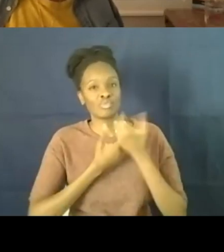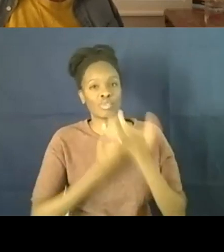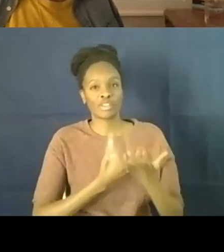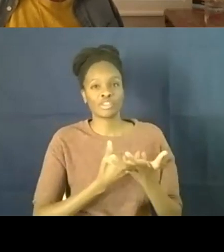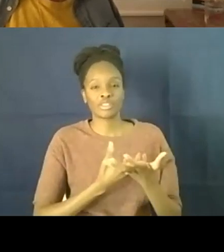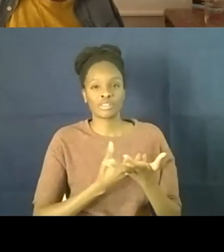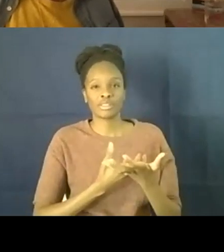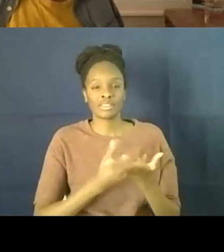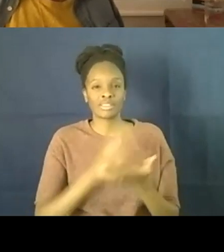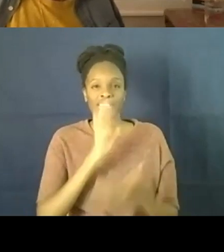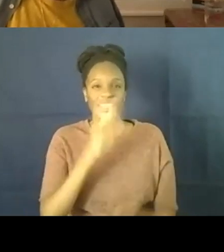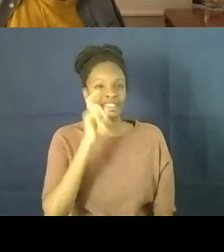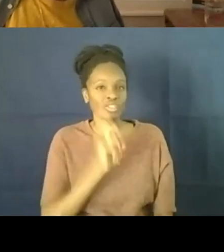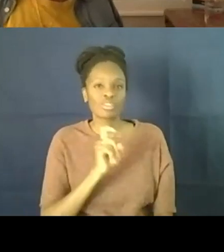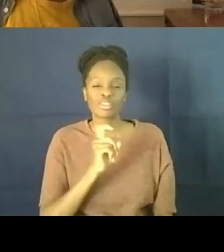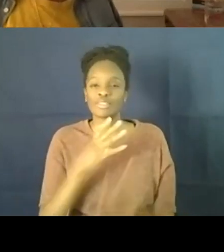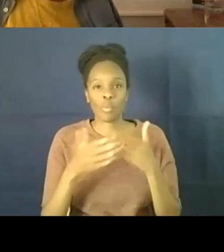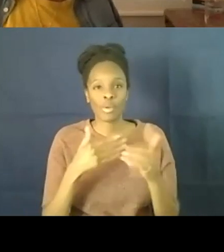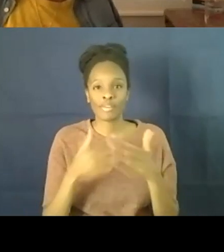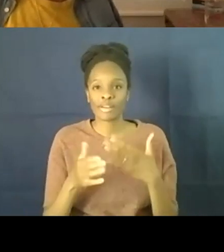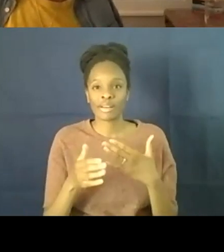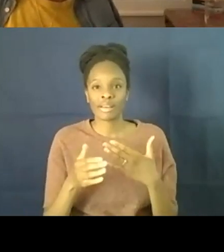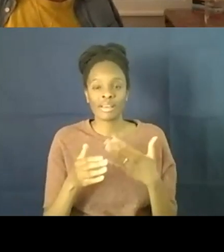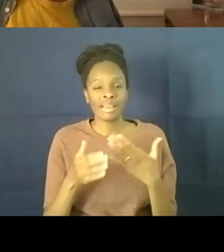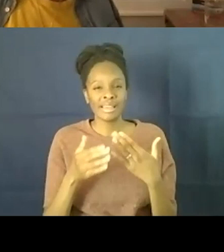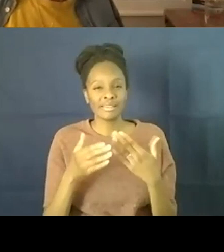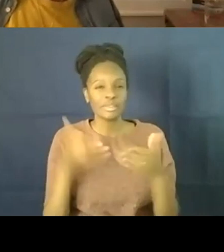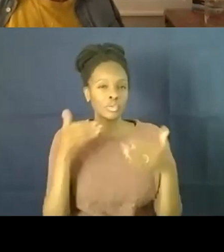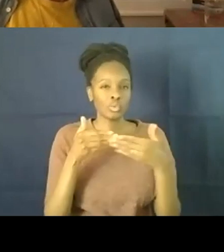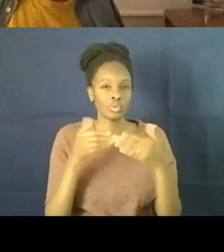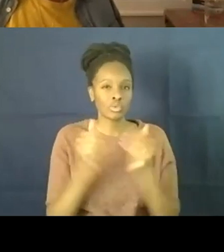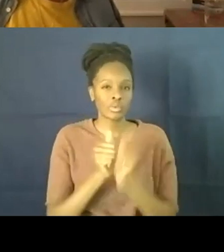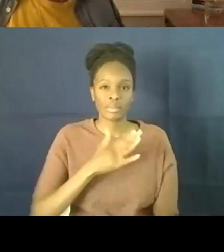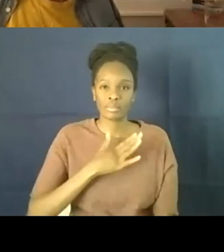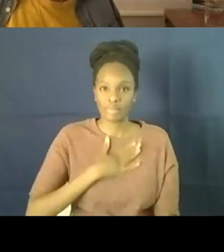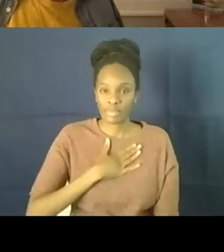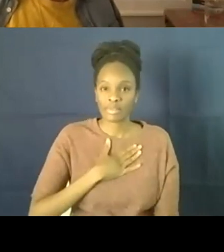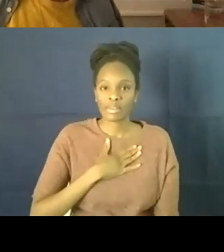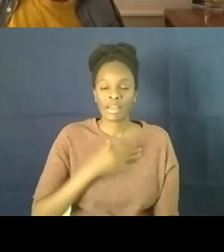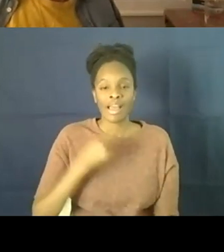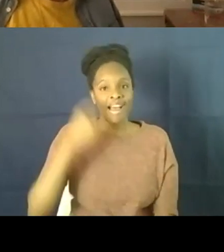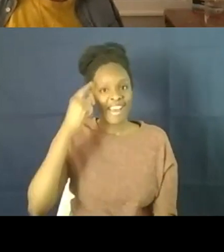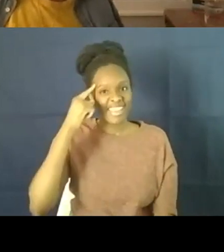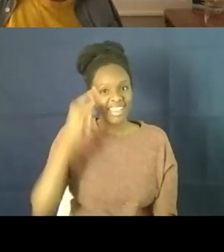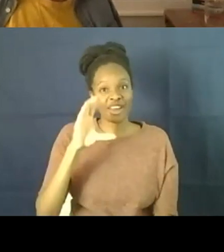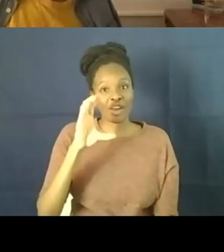his expression of sexuality and whatever is not dissimilar to my own. Mm-hmm. I definitely think Coco is the character I